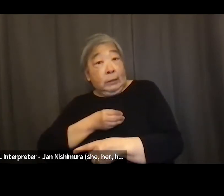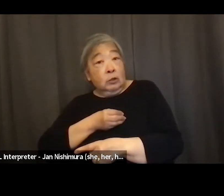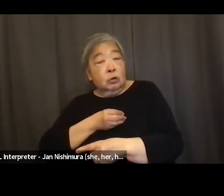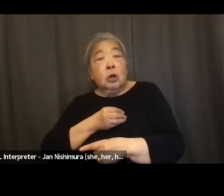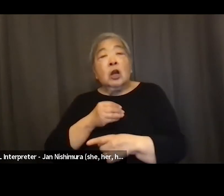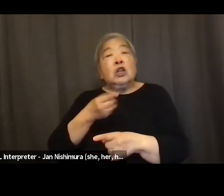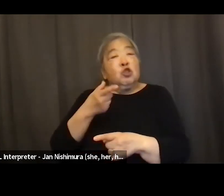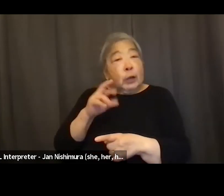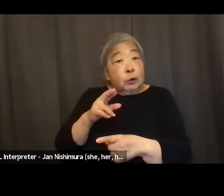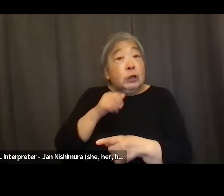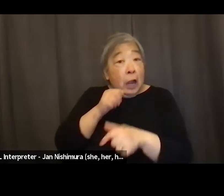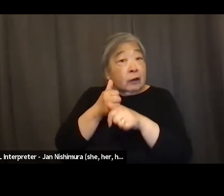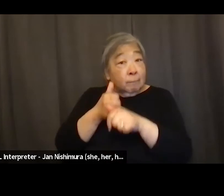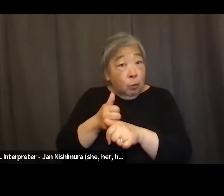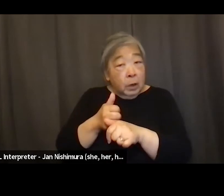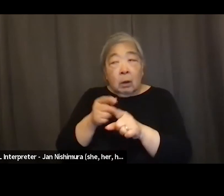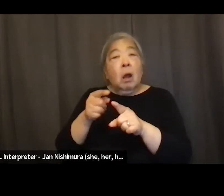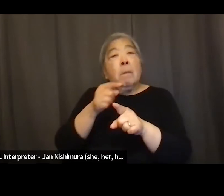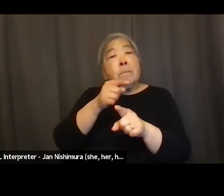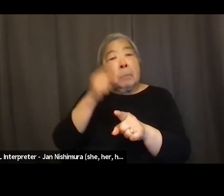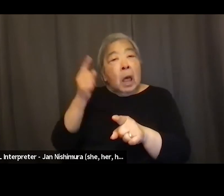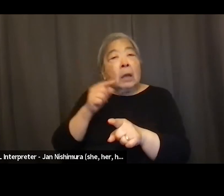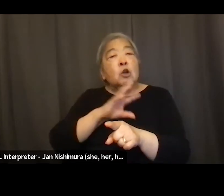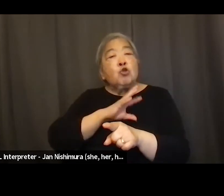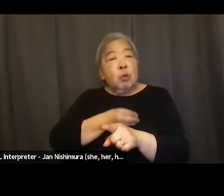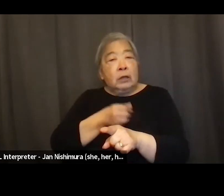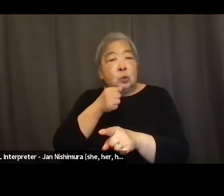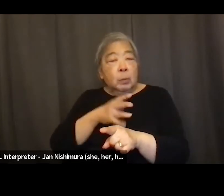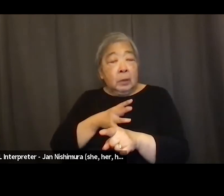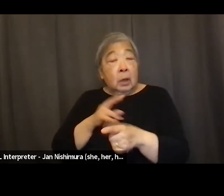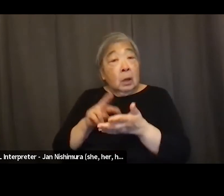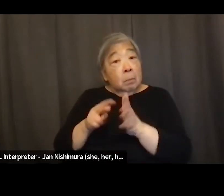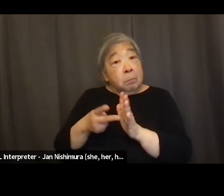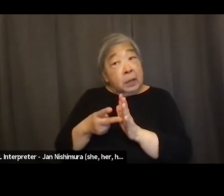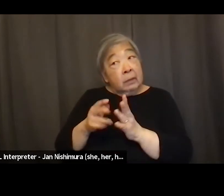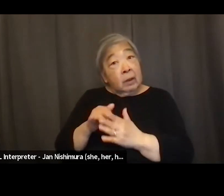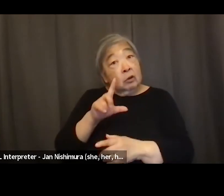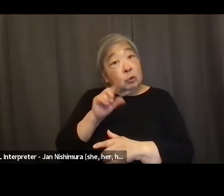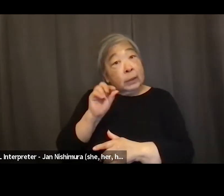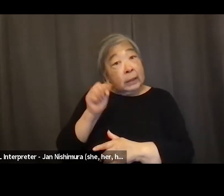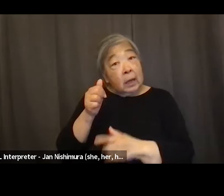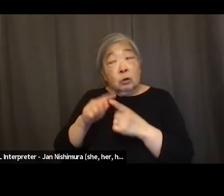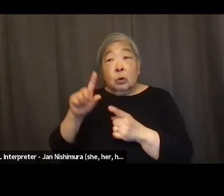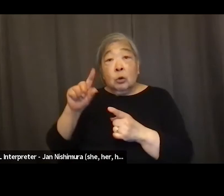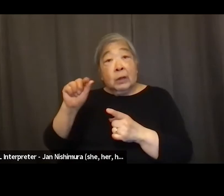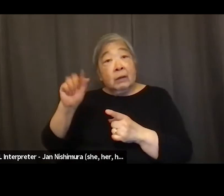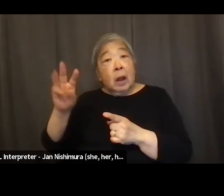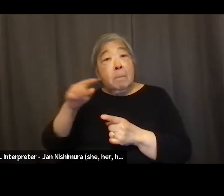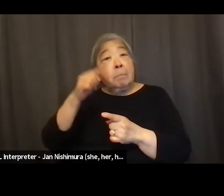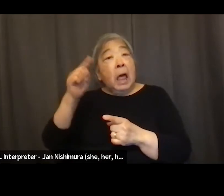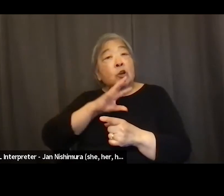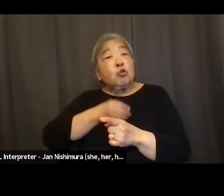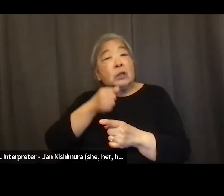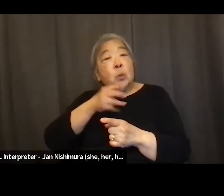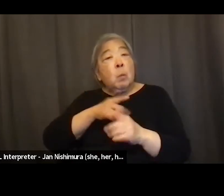nonconforming people killed were Black trans women. This means that between 2010 and 2016, a Black trans woman was